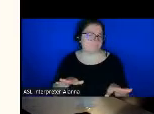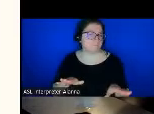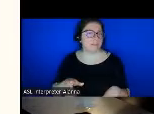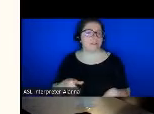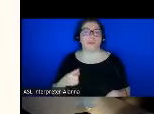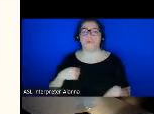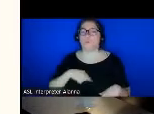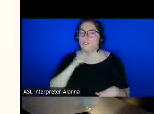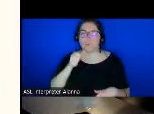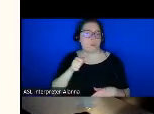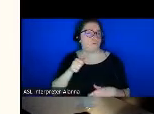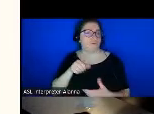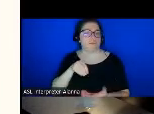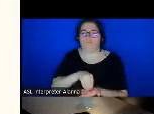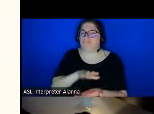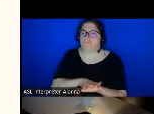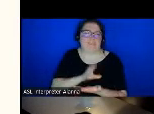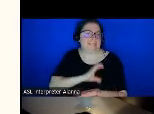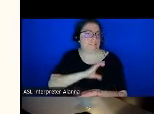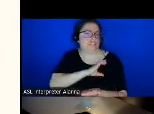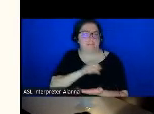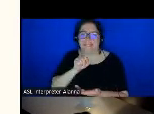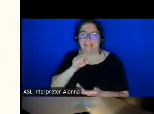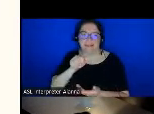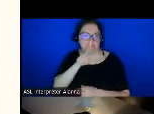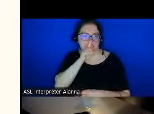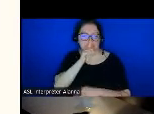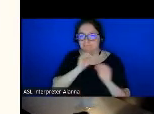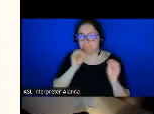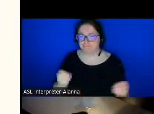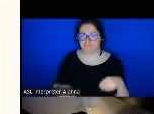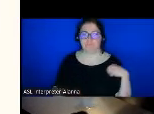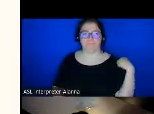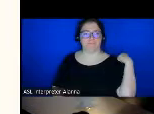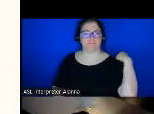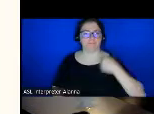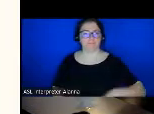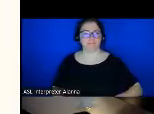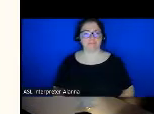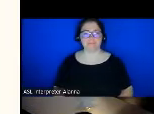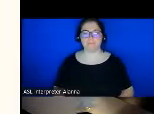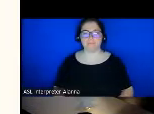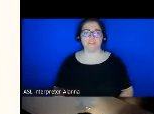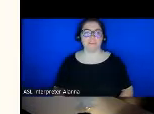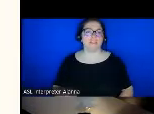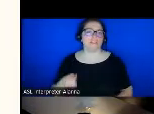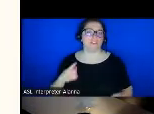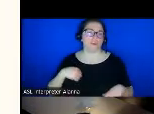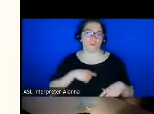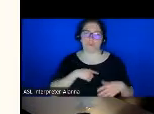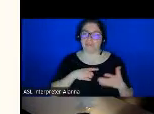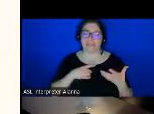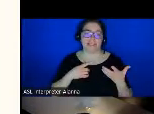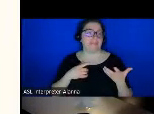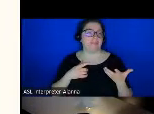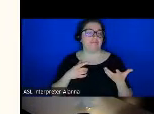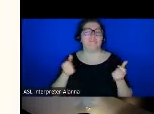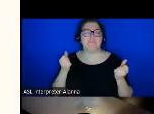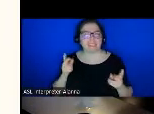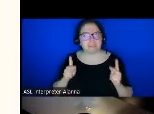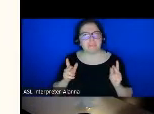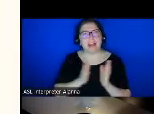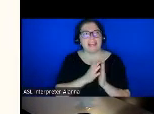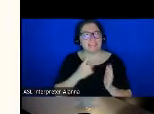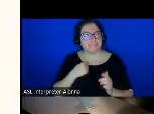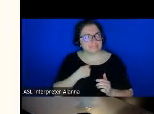citizenship data um the city of Hyattsville is a sanctuary city and again no questions asked so a lot of times I get asked questions